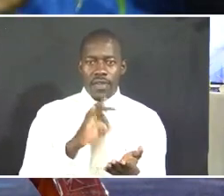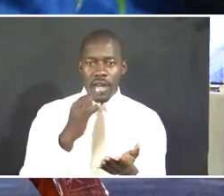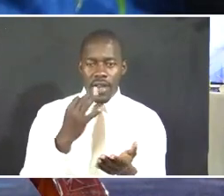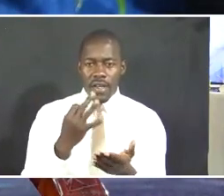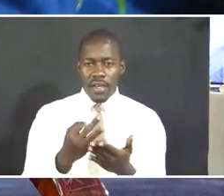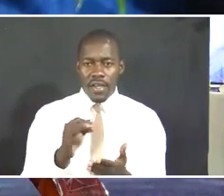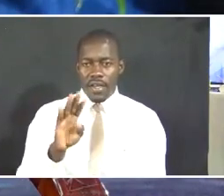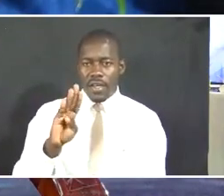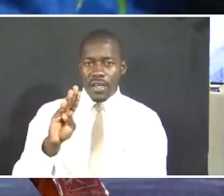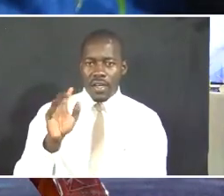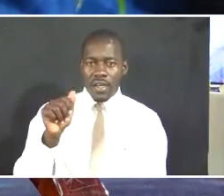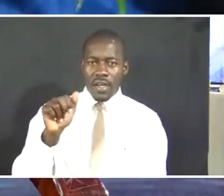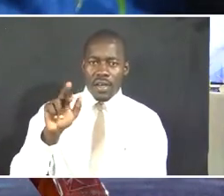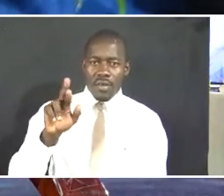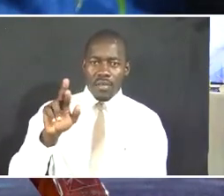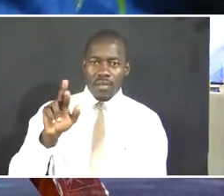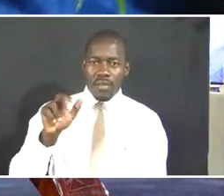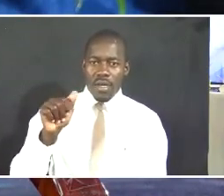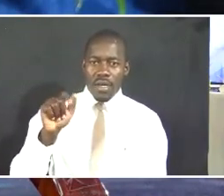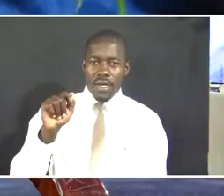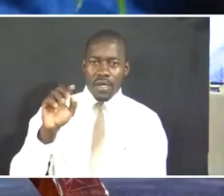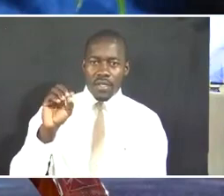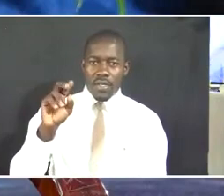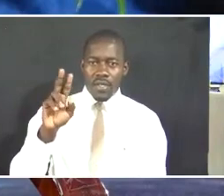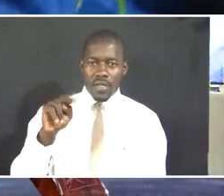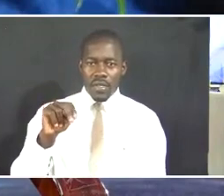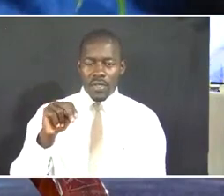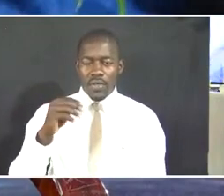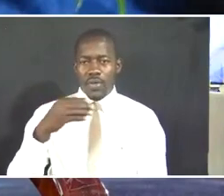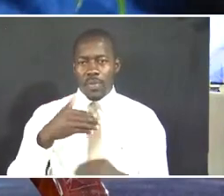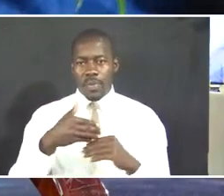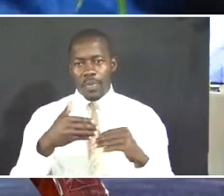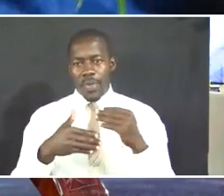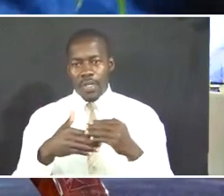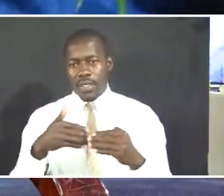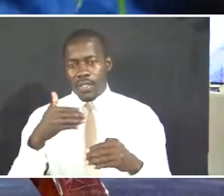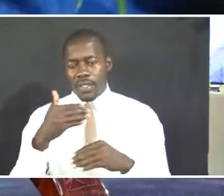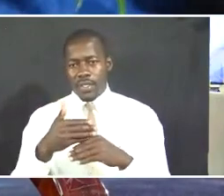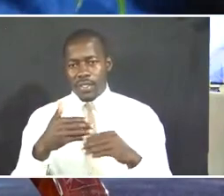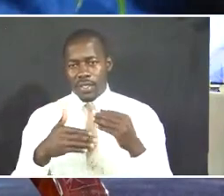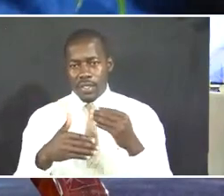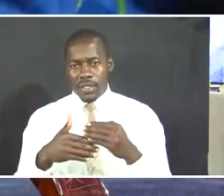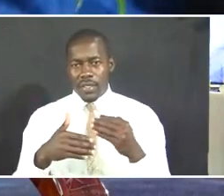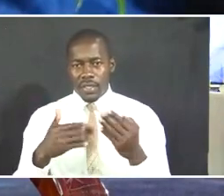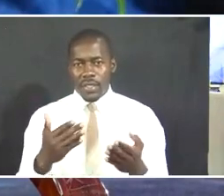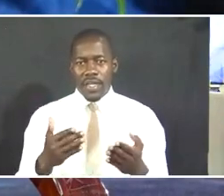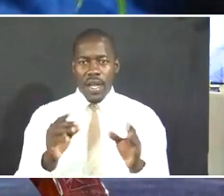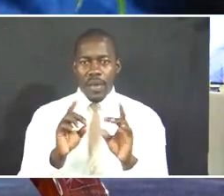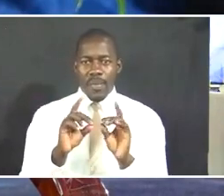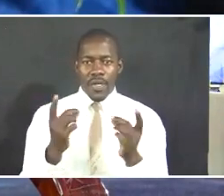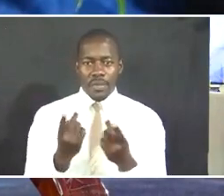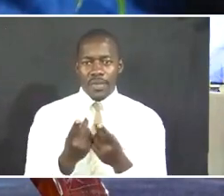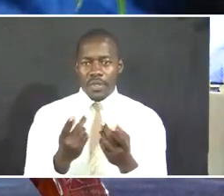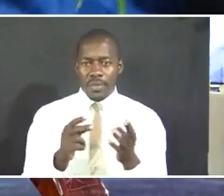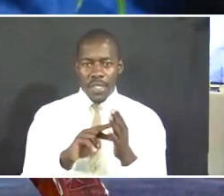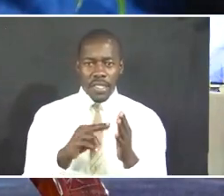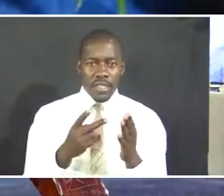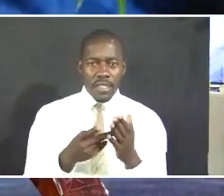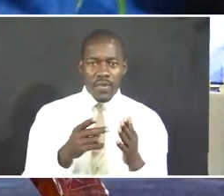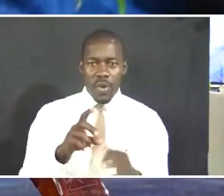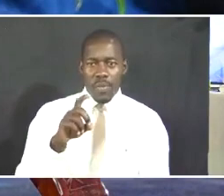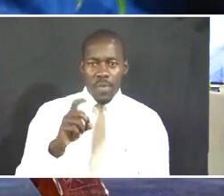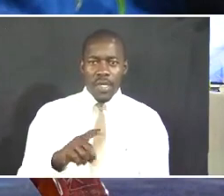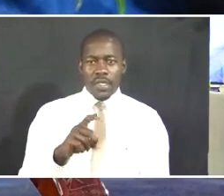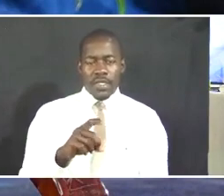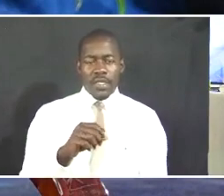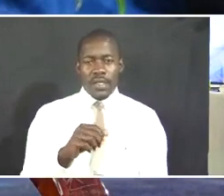a hall of something, or ICT room. Really big money, which is not there. So if we can find a way of assisting, then that would